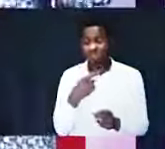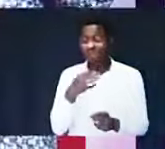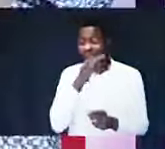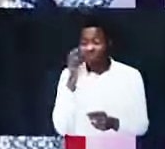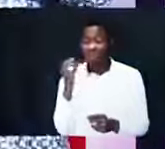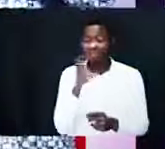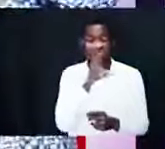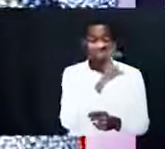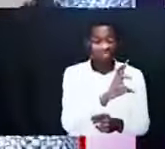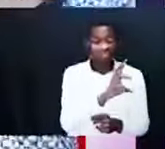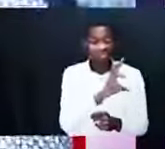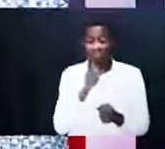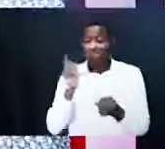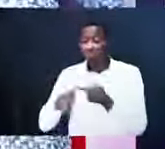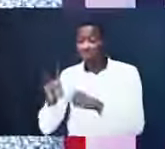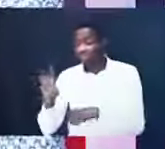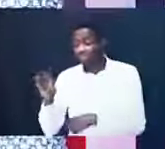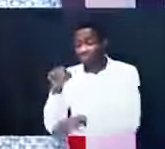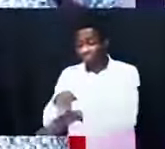And